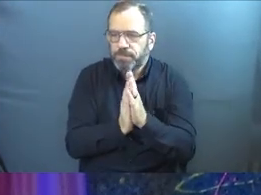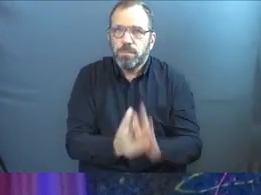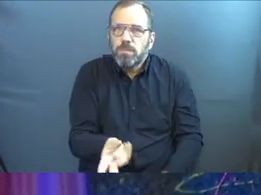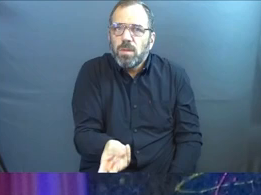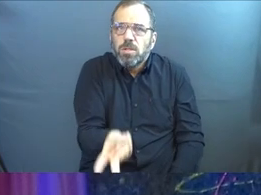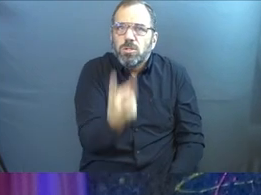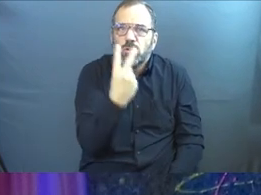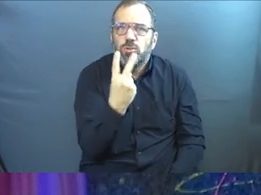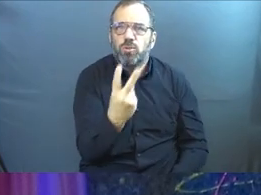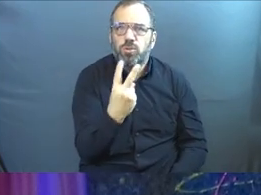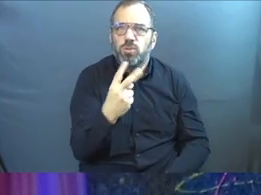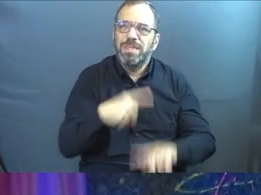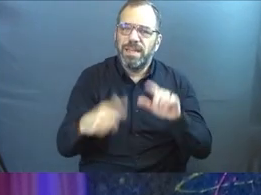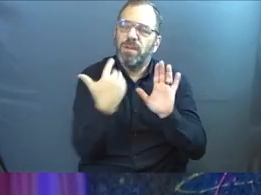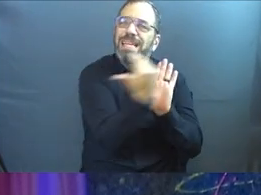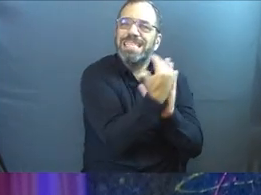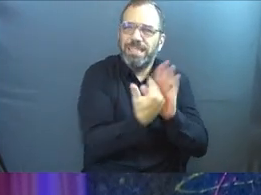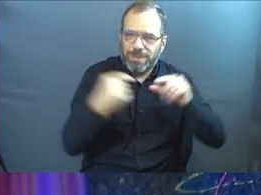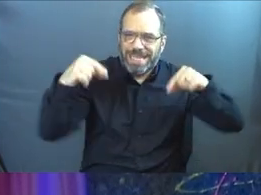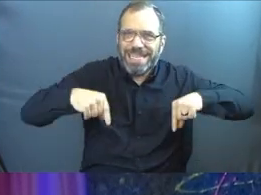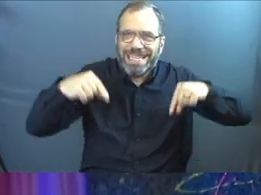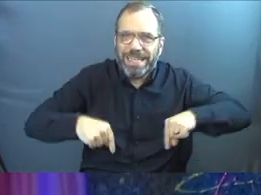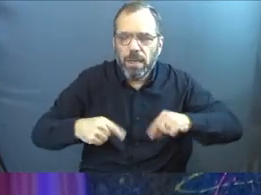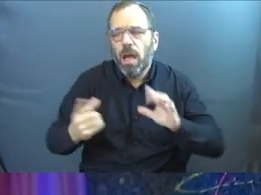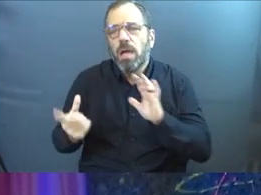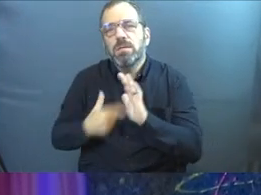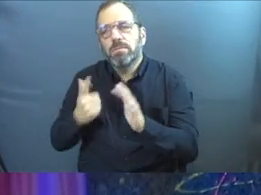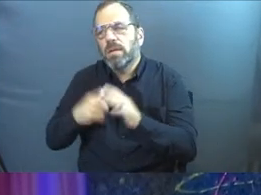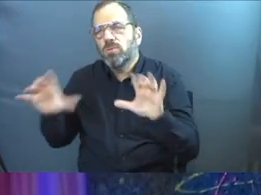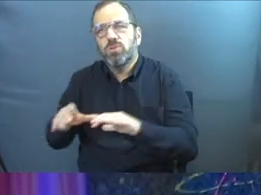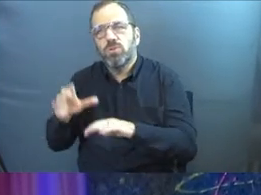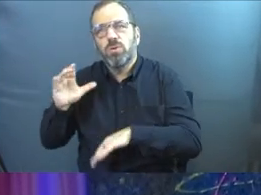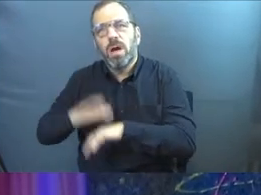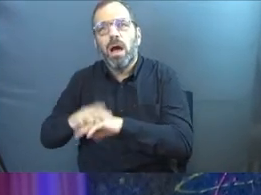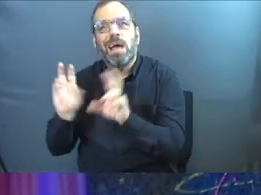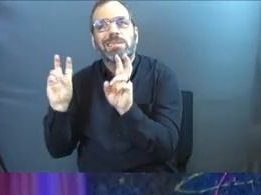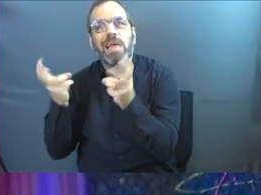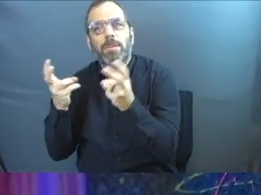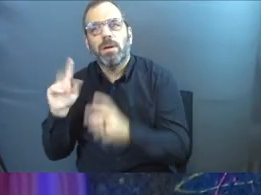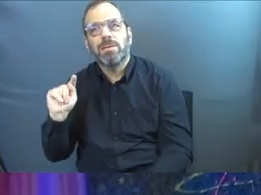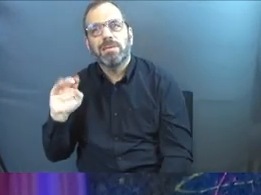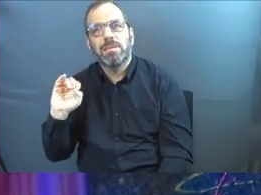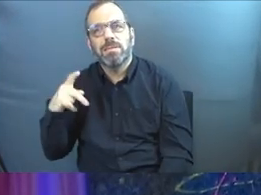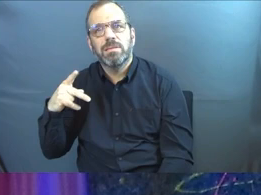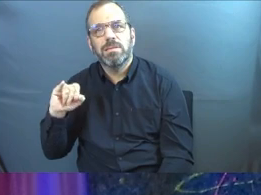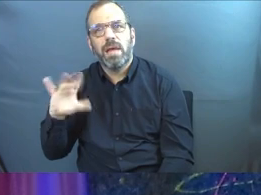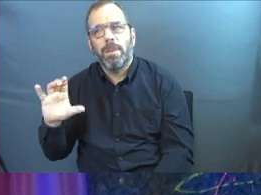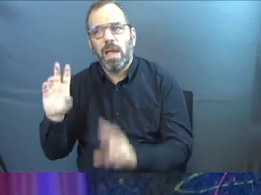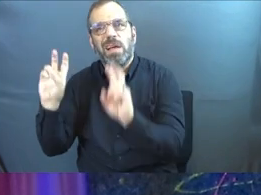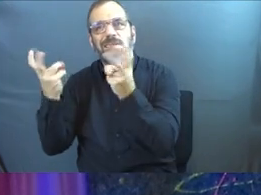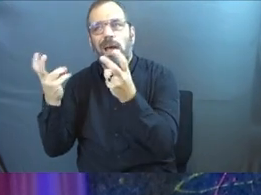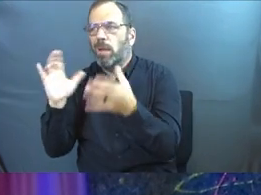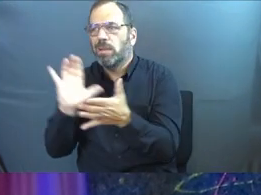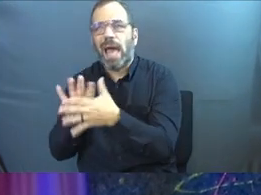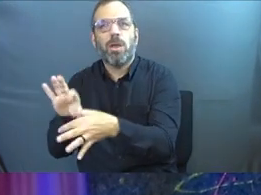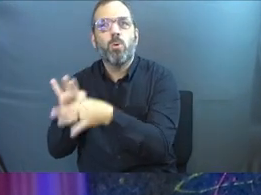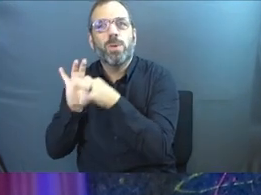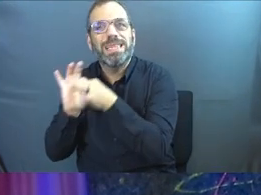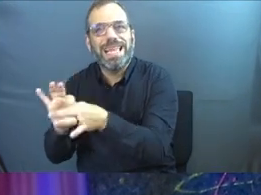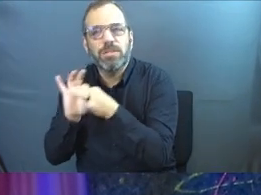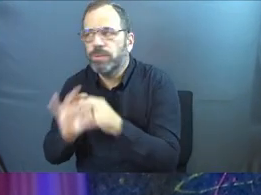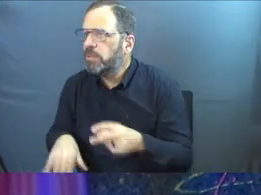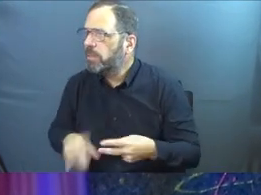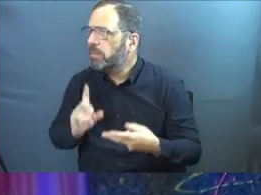two primary kinds of series here. So sometimes we will do what's called a topical series, where we'll take a topic like